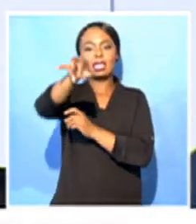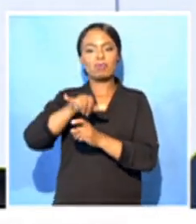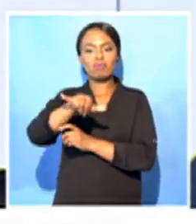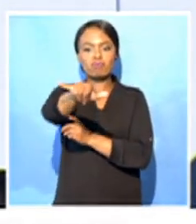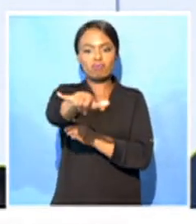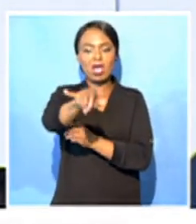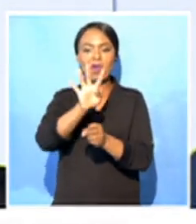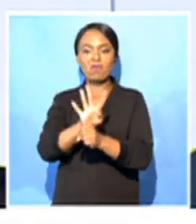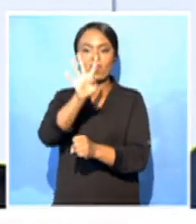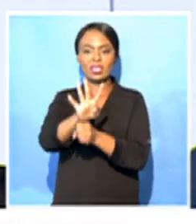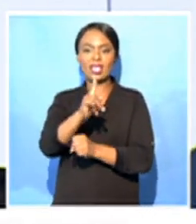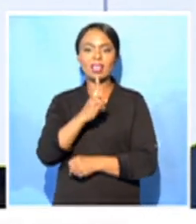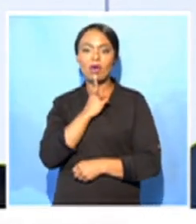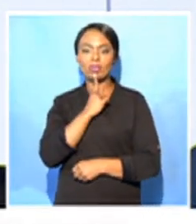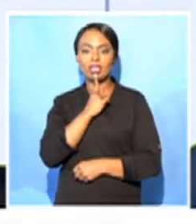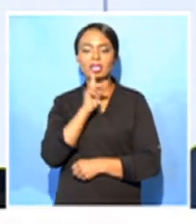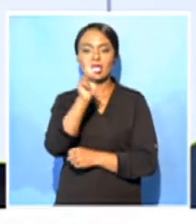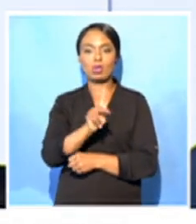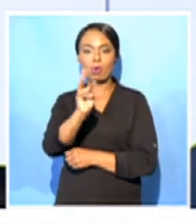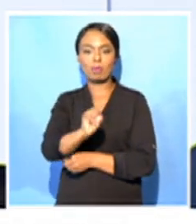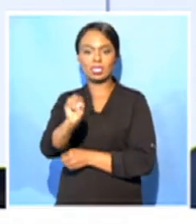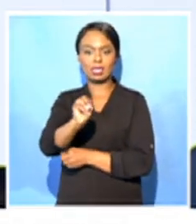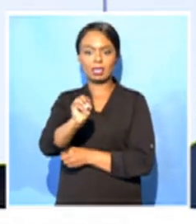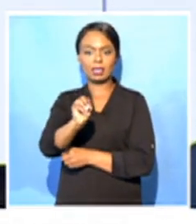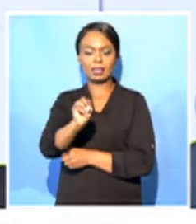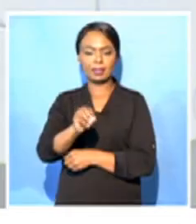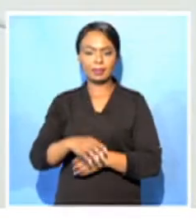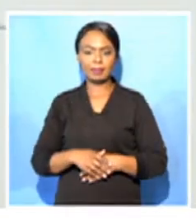of 14,000 kilometers.